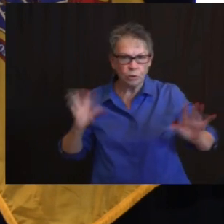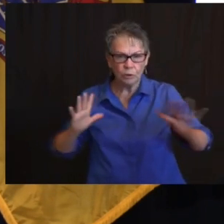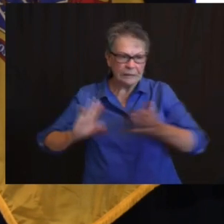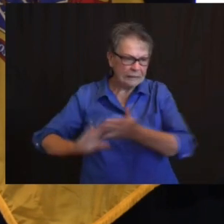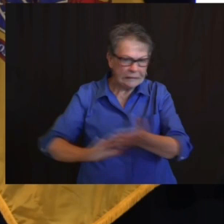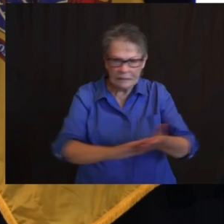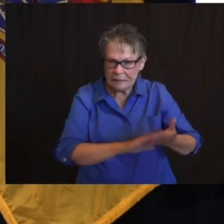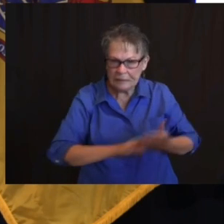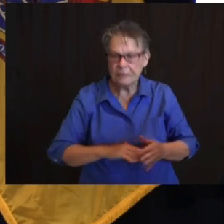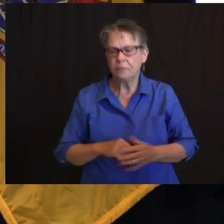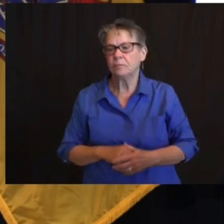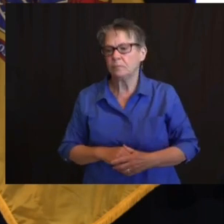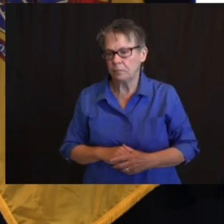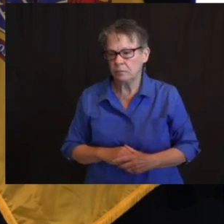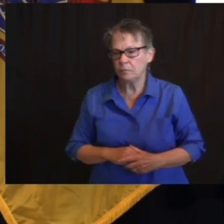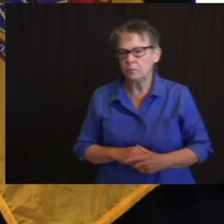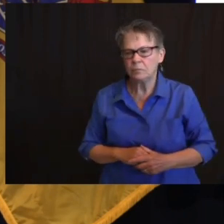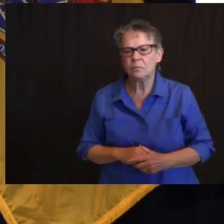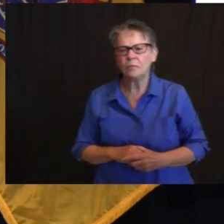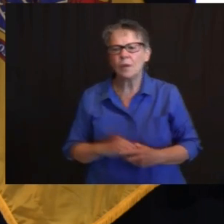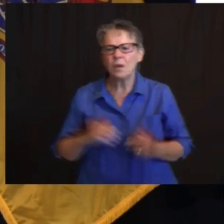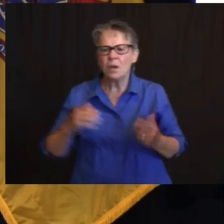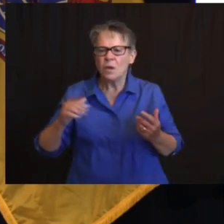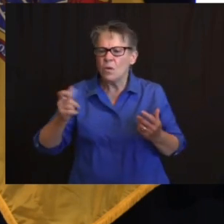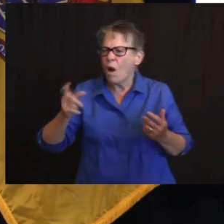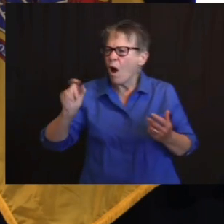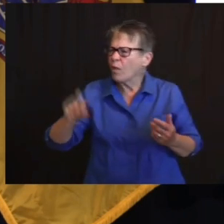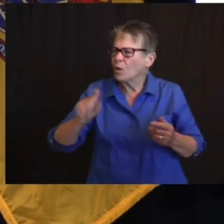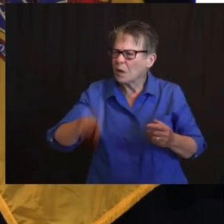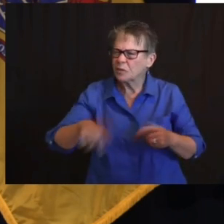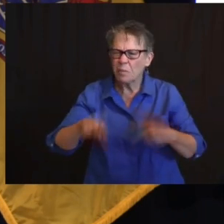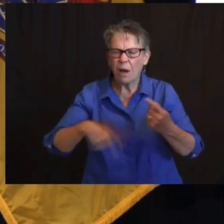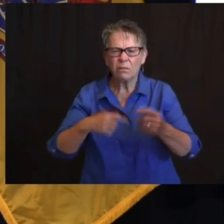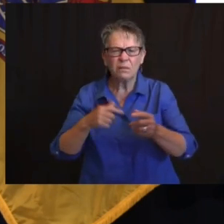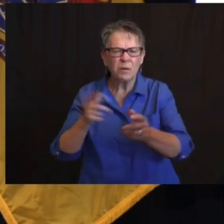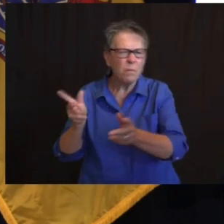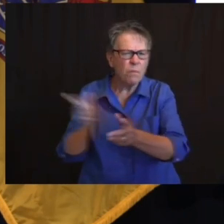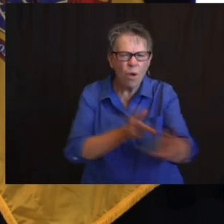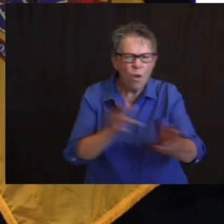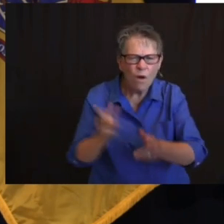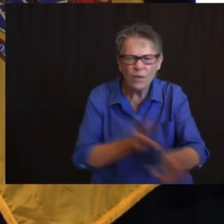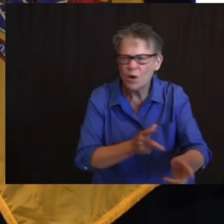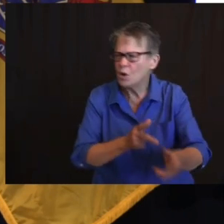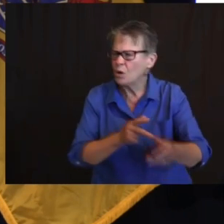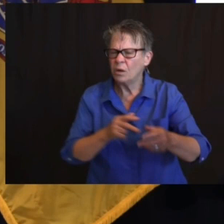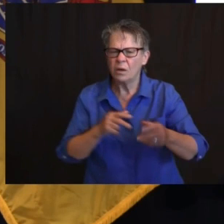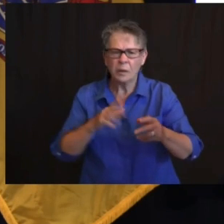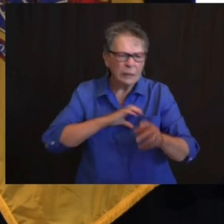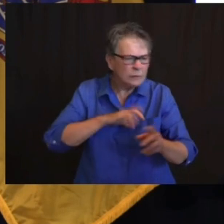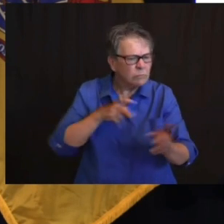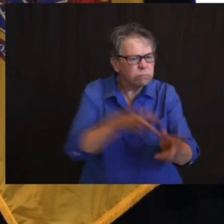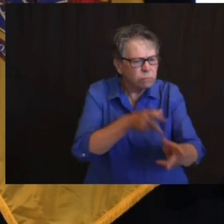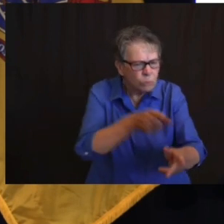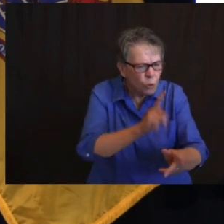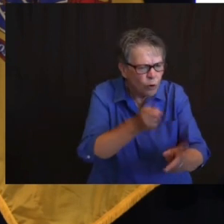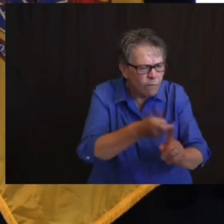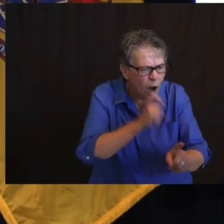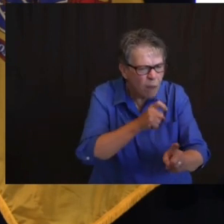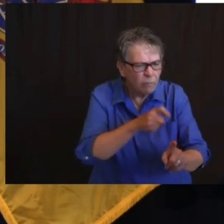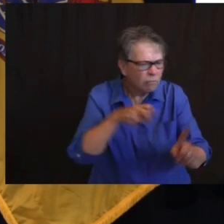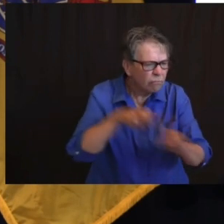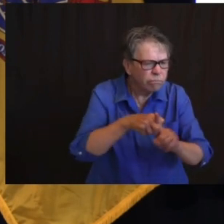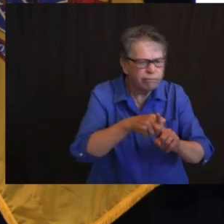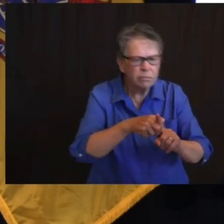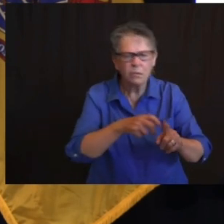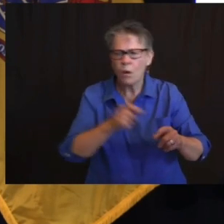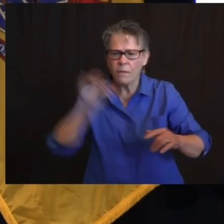New Jersey. It's just not travel from one state to the next is something that is allowed. I think